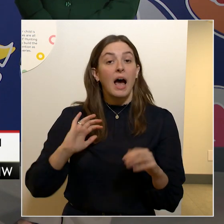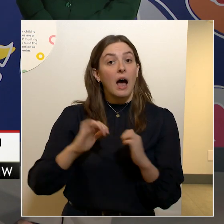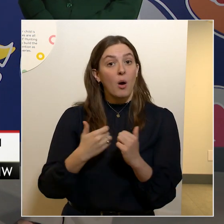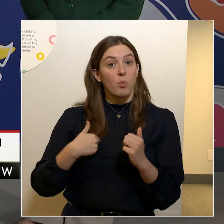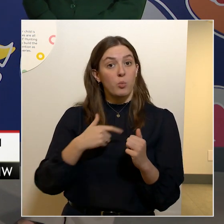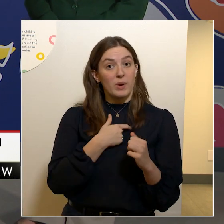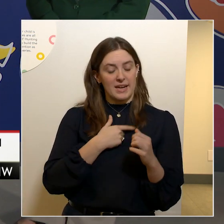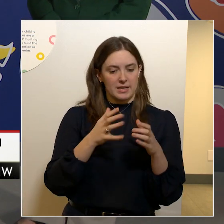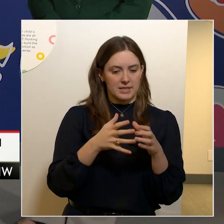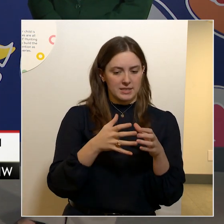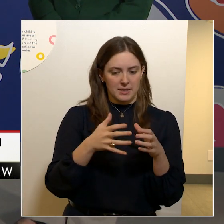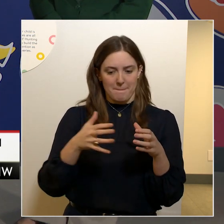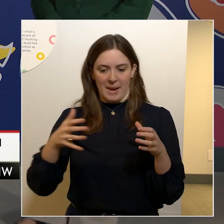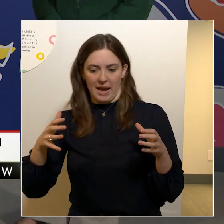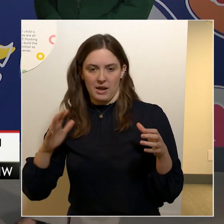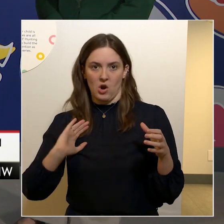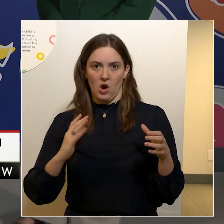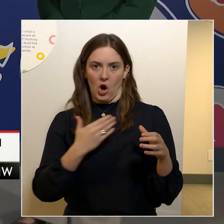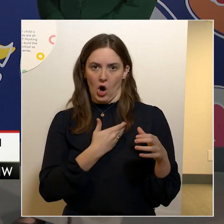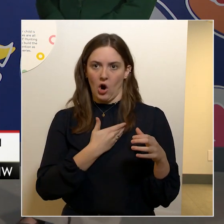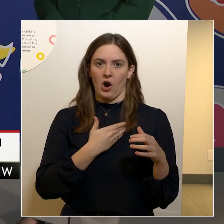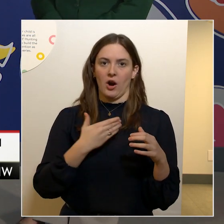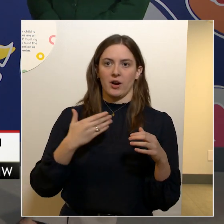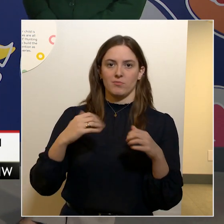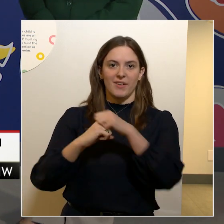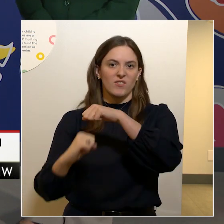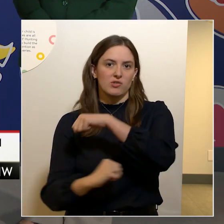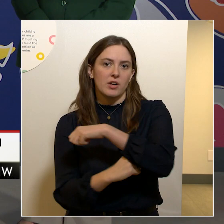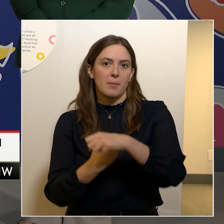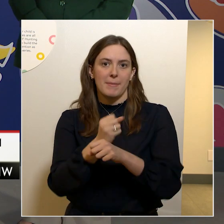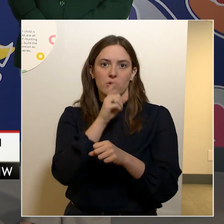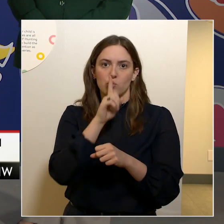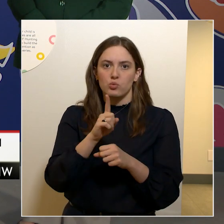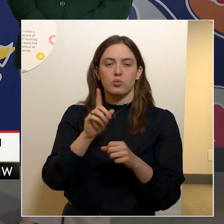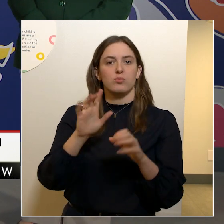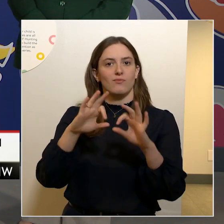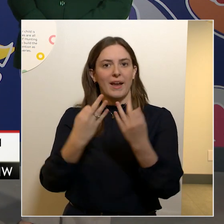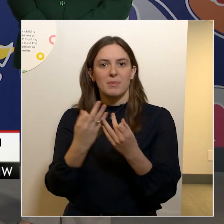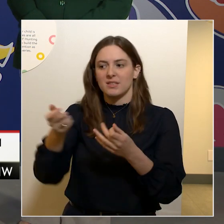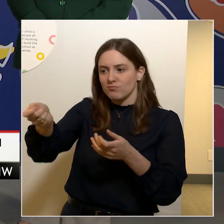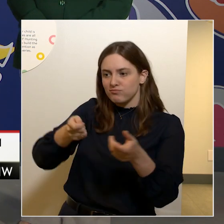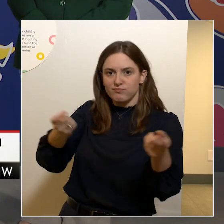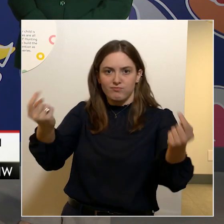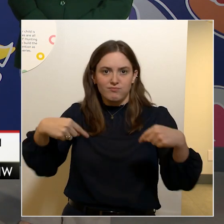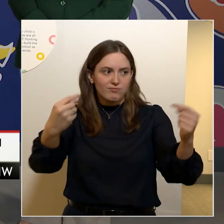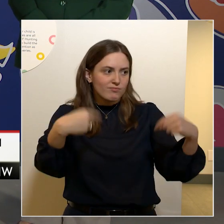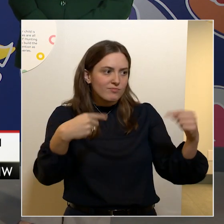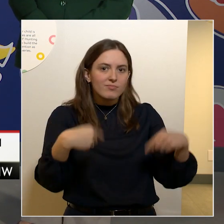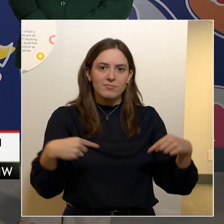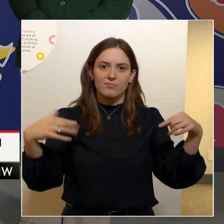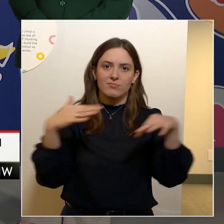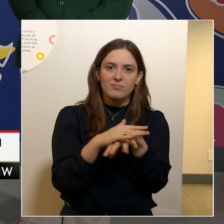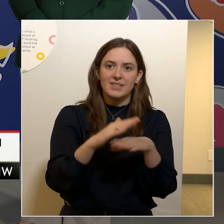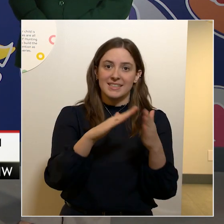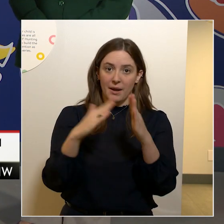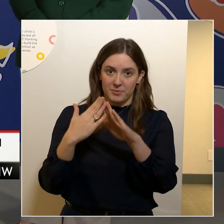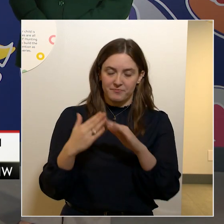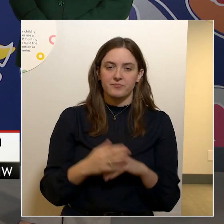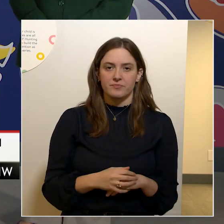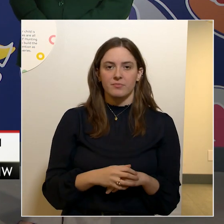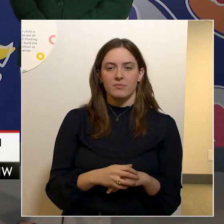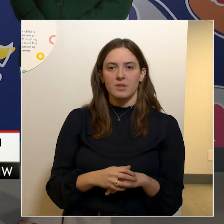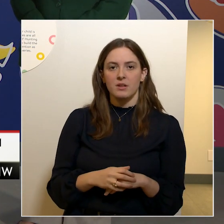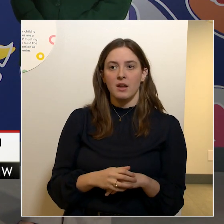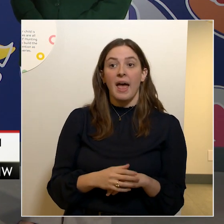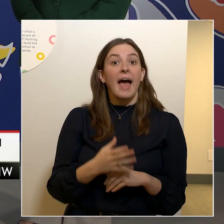our existing infrastructure to make sure families are coming to the downtown. Let me also say something about more people